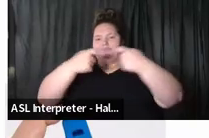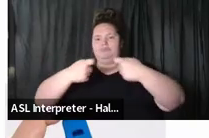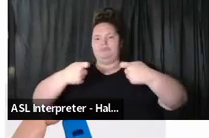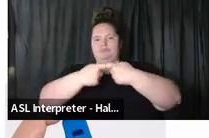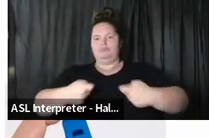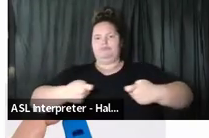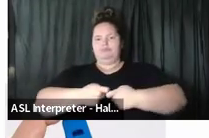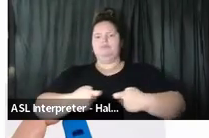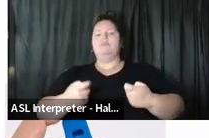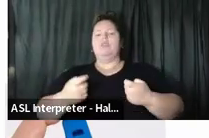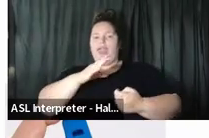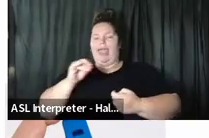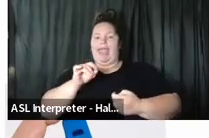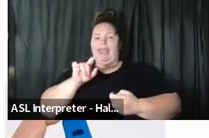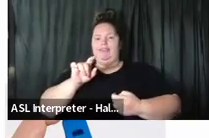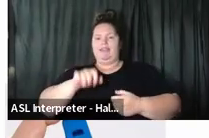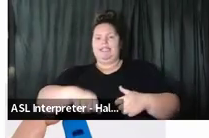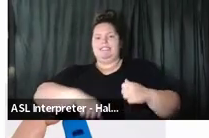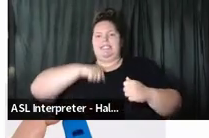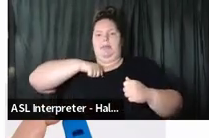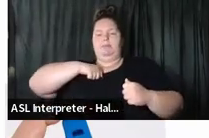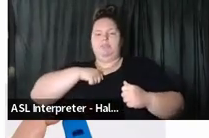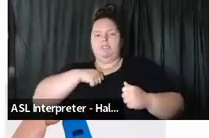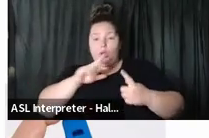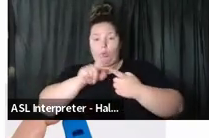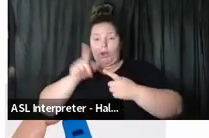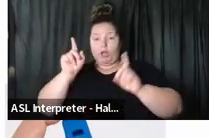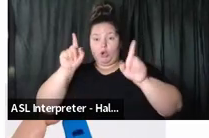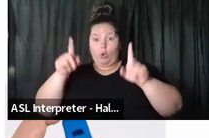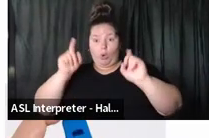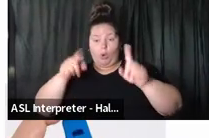when you're on the go, like having to tie shoes constantly. So